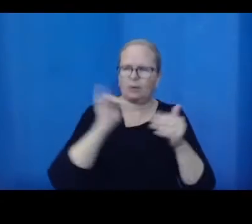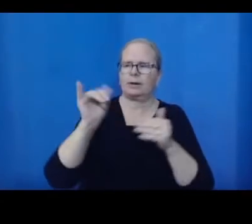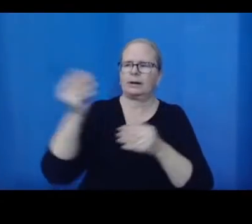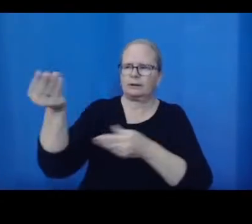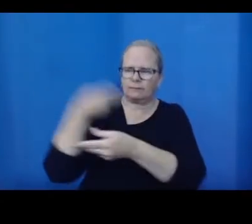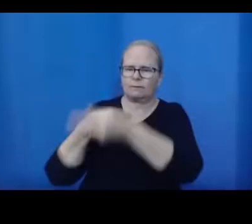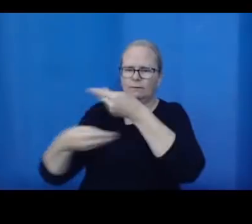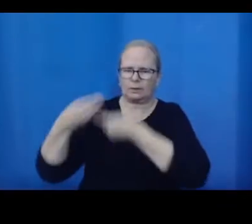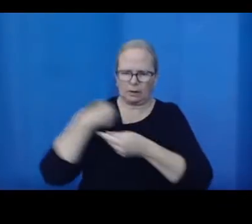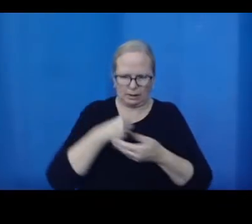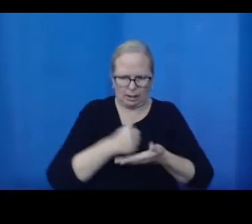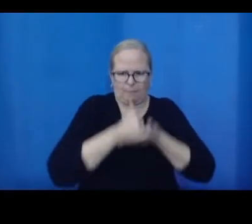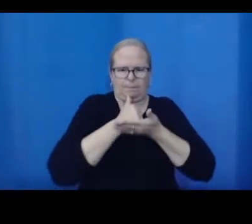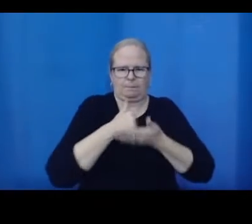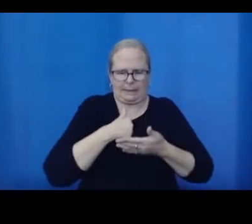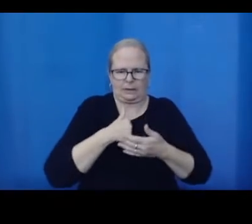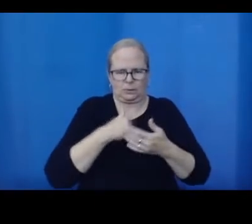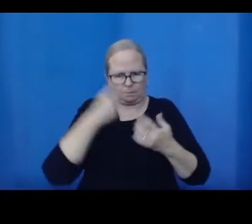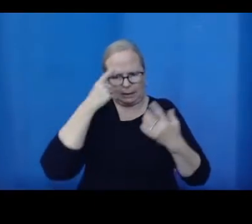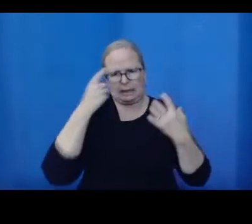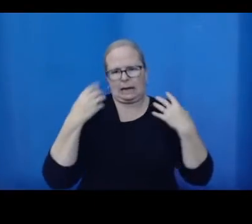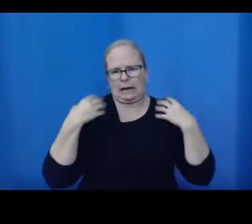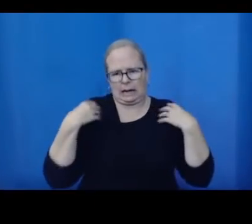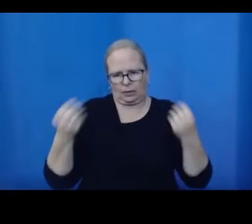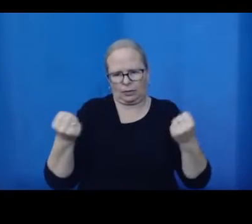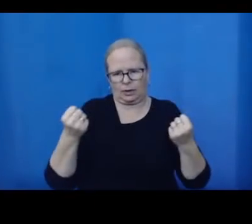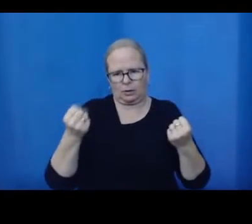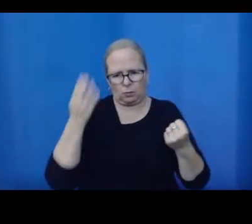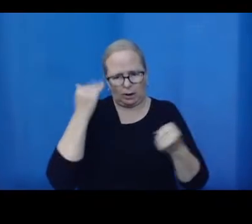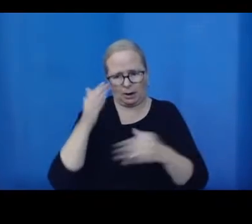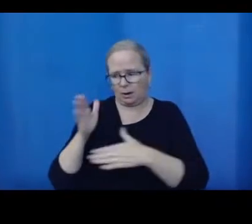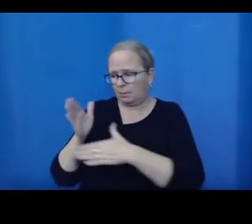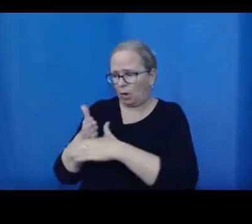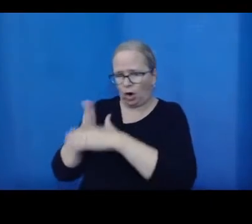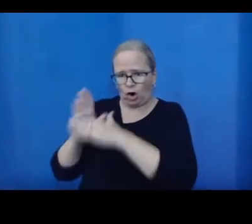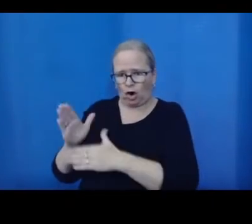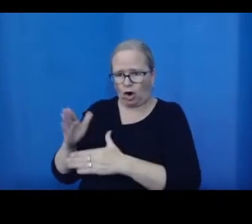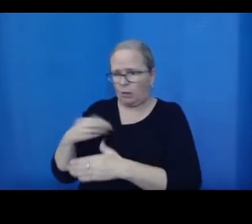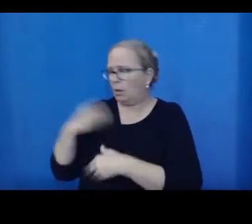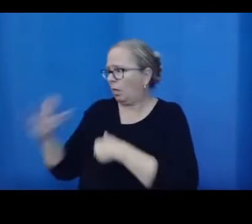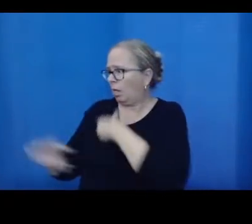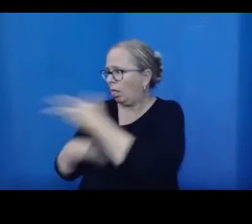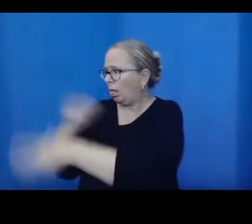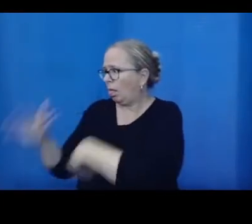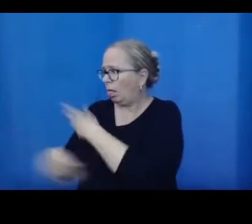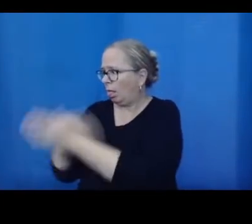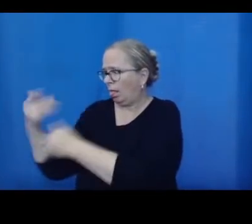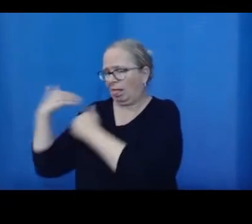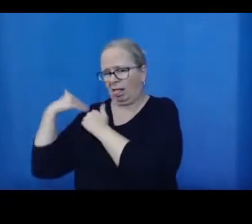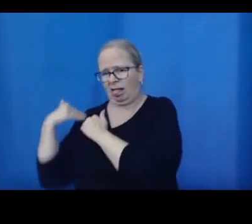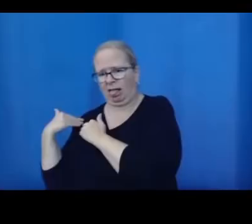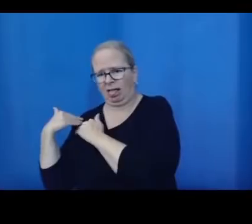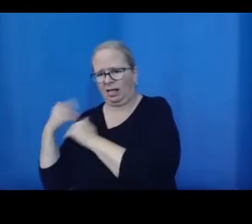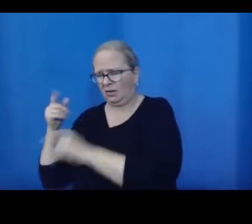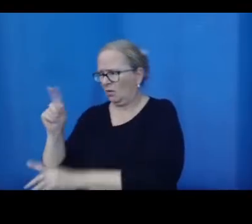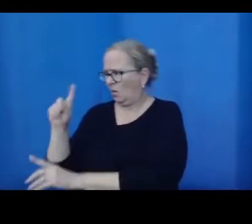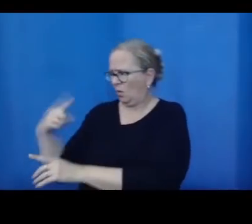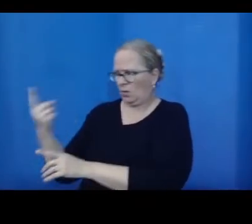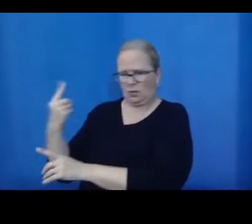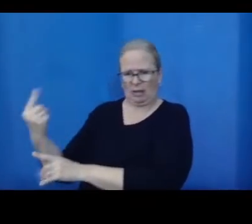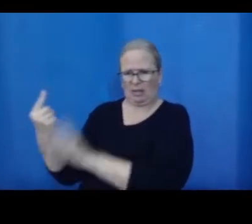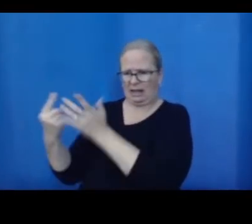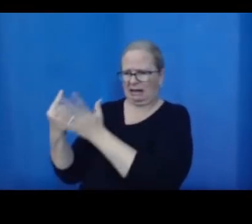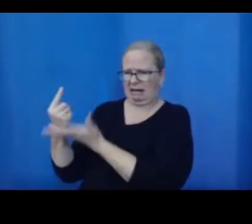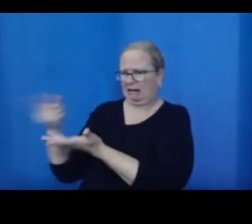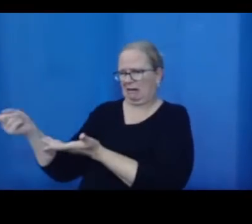partner, to be their sole support and processor and all of their social life and so many of these things that we're asking of